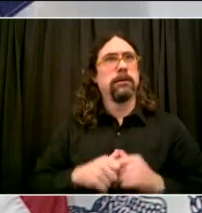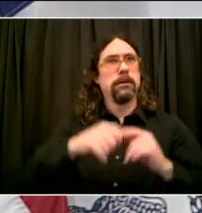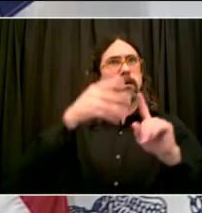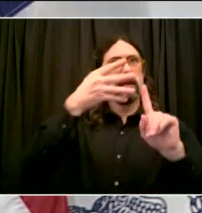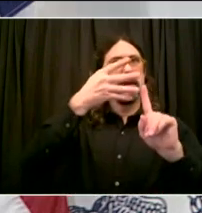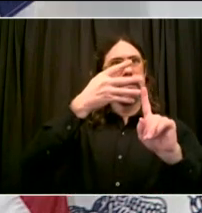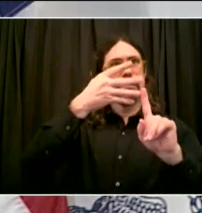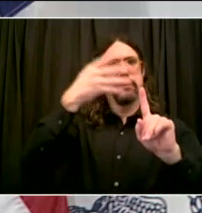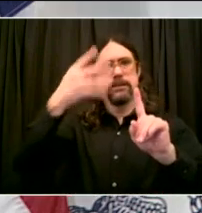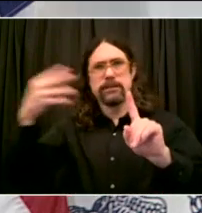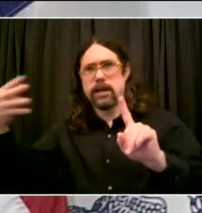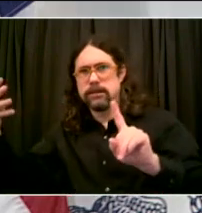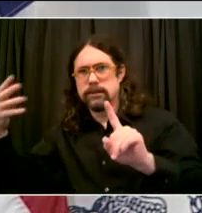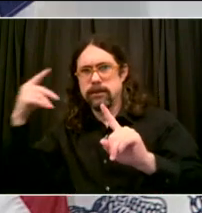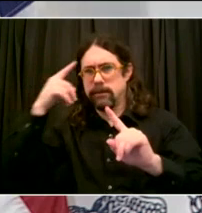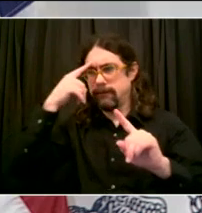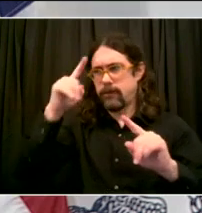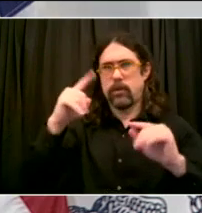said was about vaccination, correct?